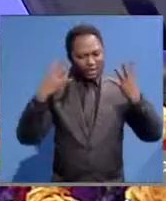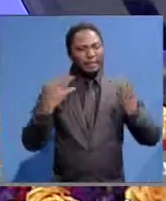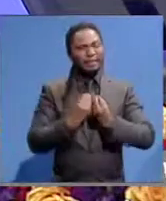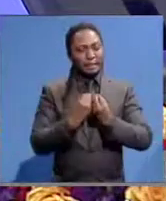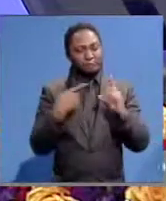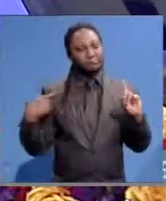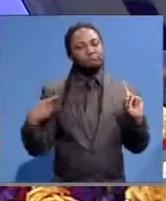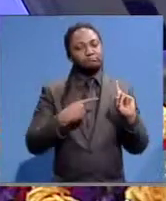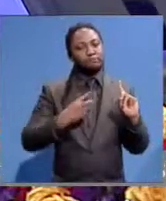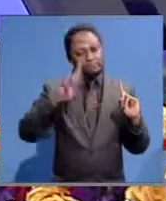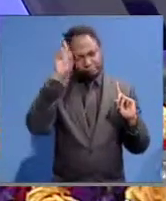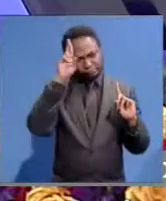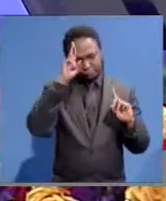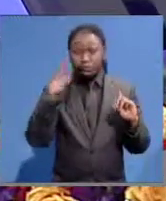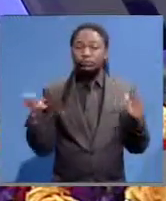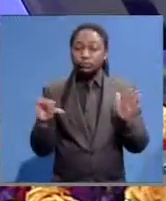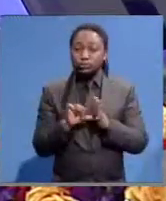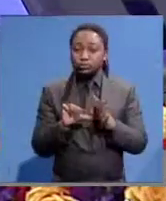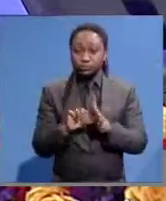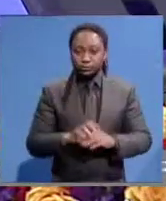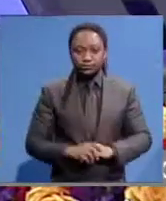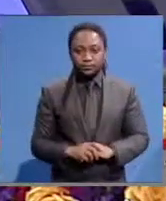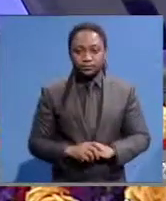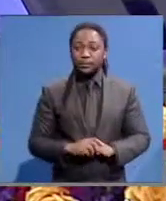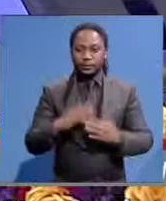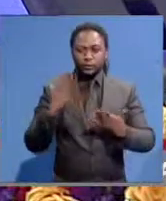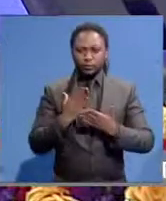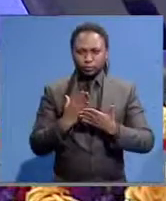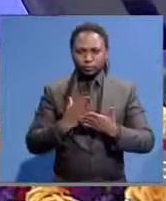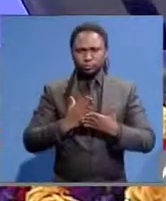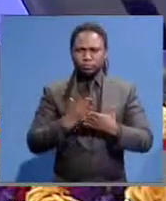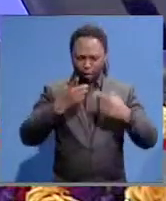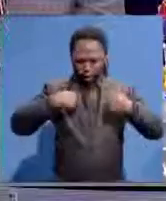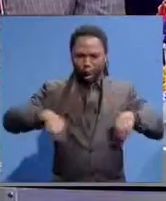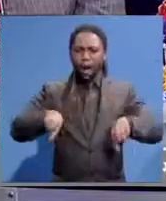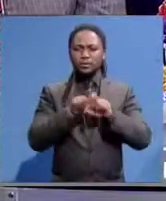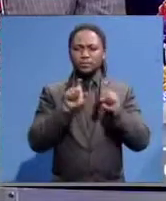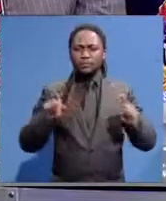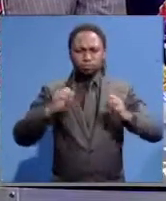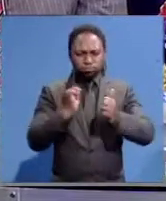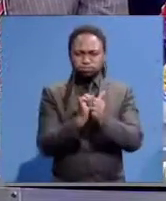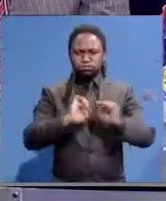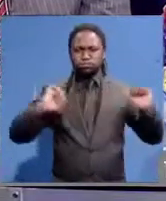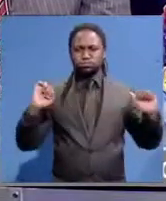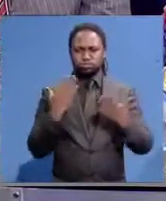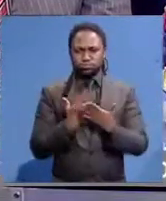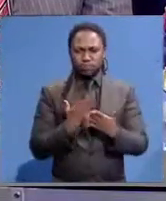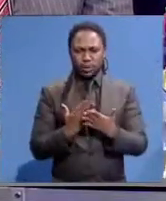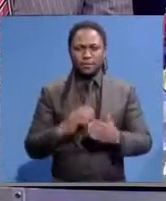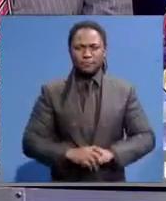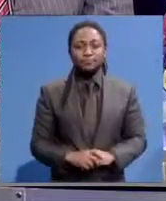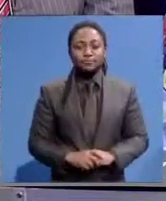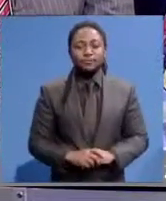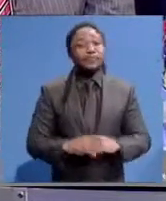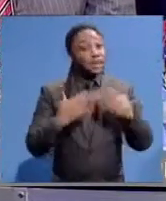for liberating ourselves and for liberating society. And for liberating society. Thank you so much, gentlemen, for joining